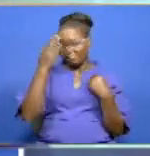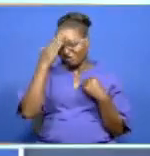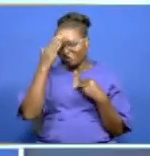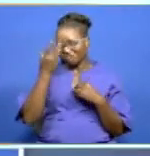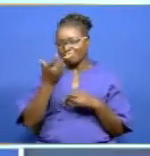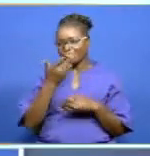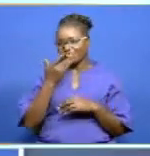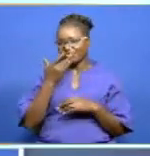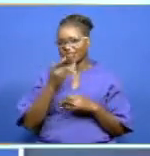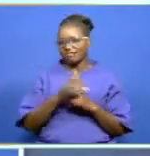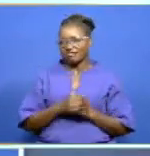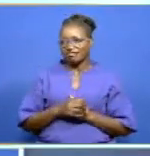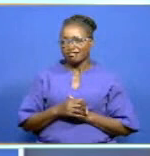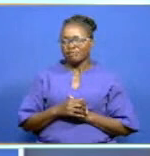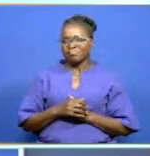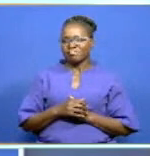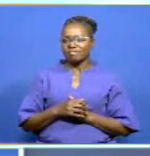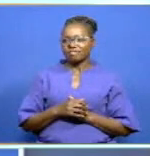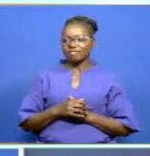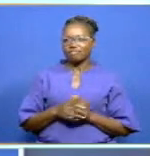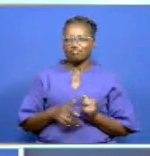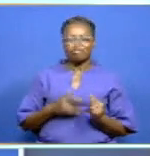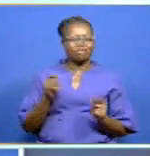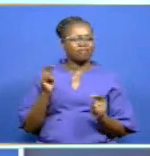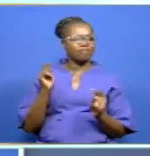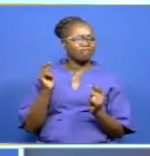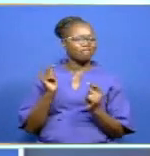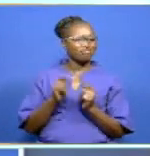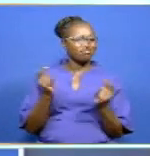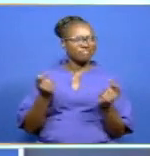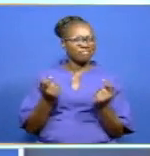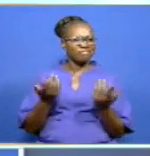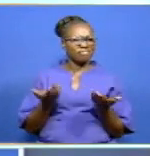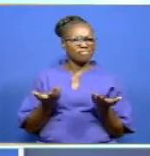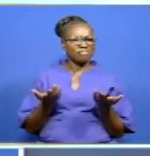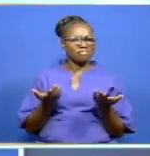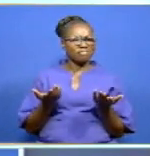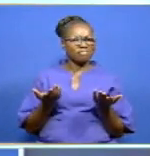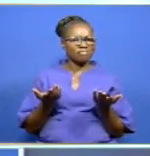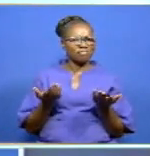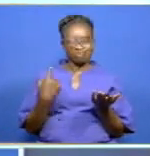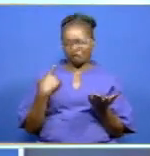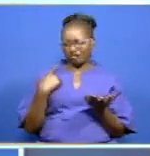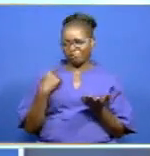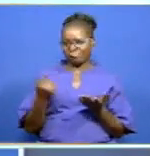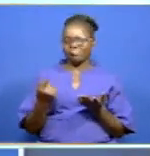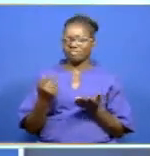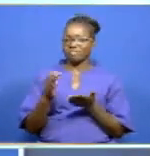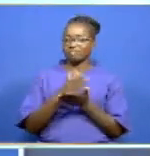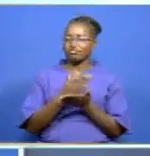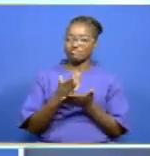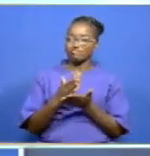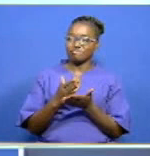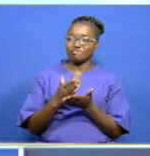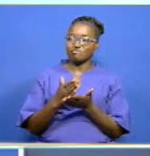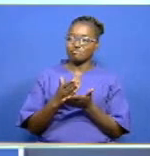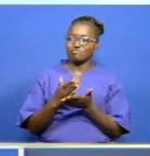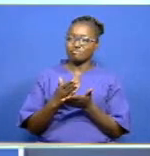his favourite. I feel heart-saddened because it was just the other day when we were sharing our